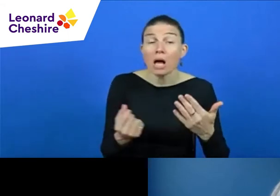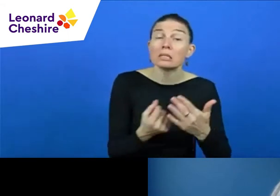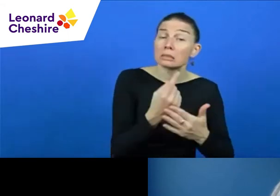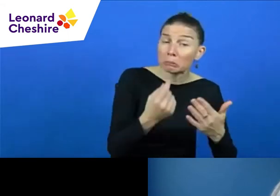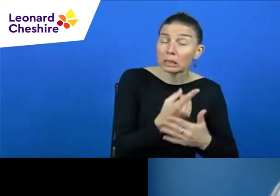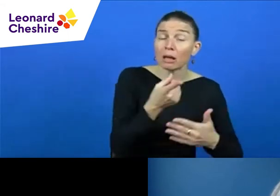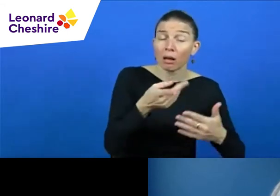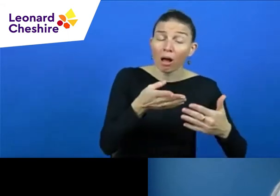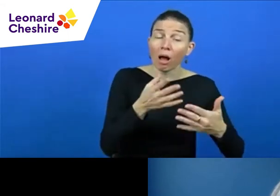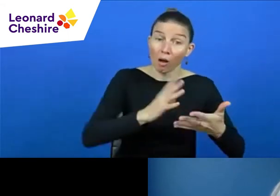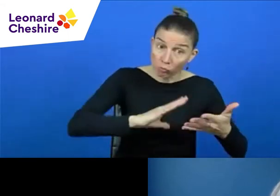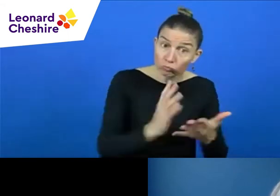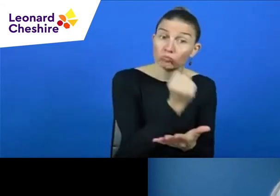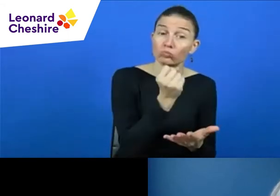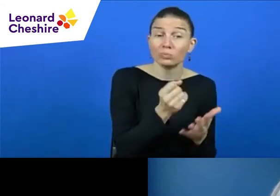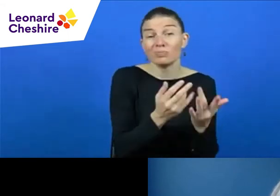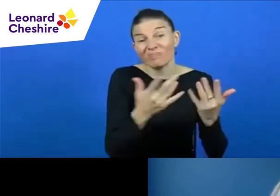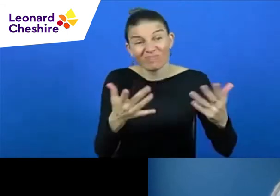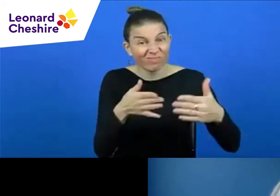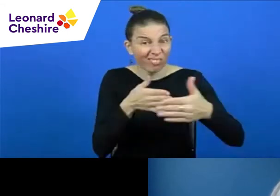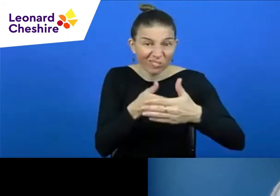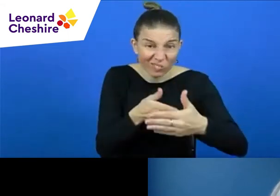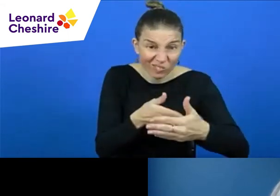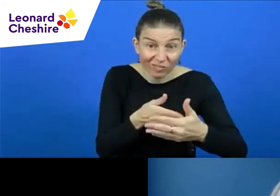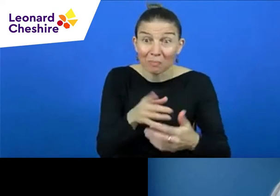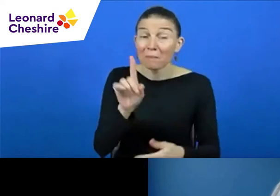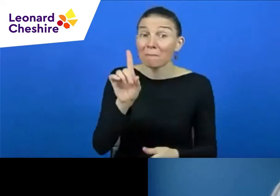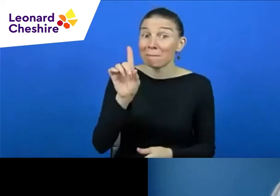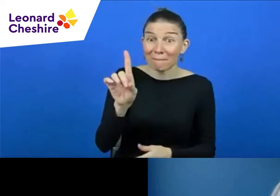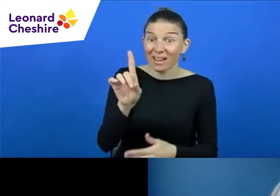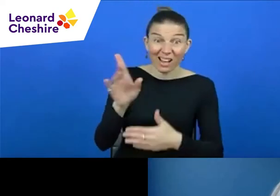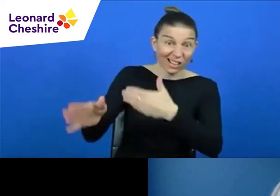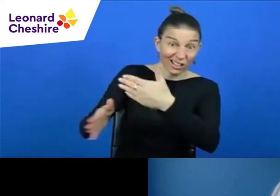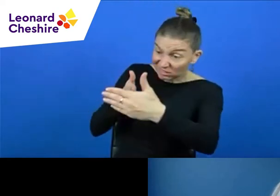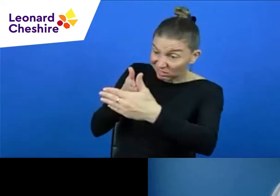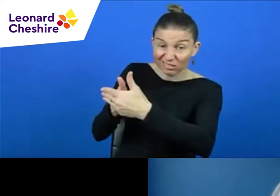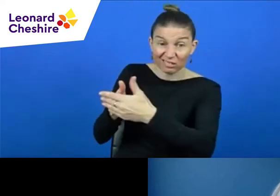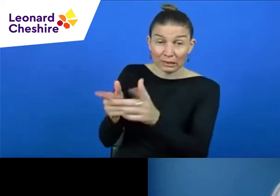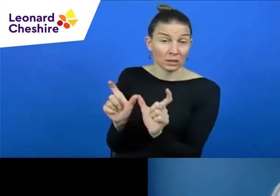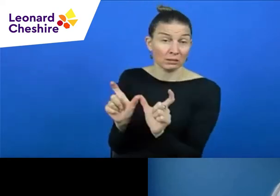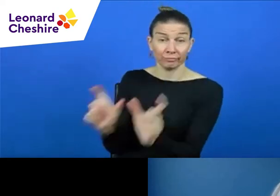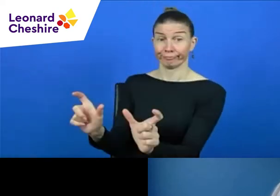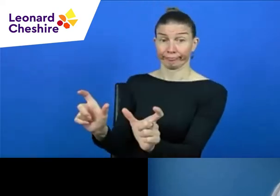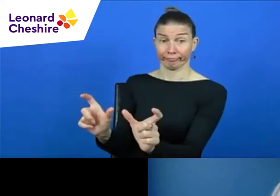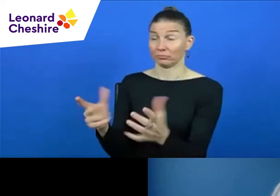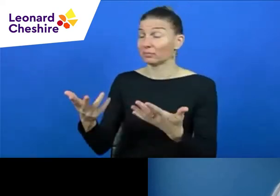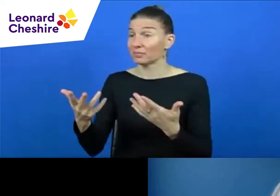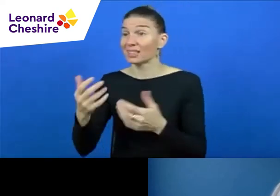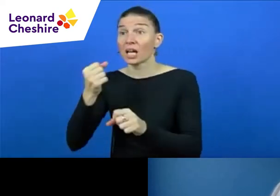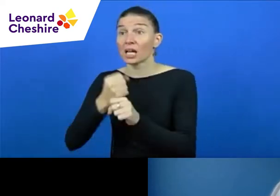to do it means that people with disabilities are completely locked out of citizenship, locked out of employment